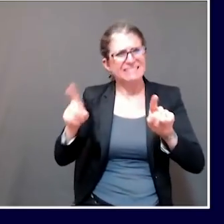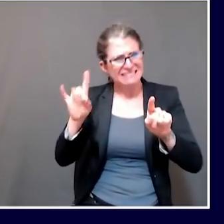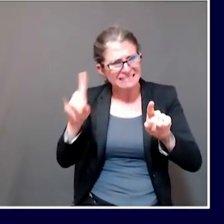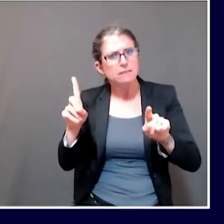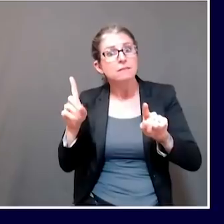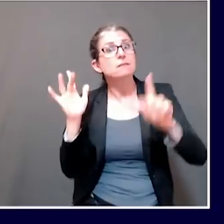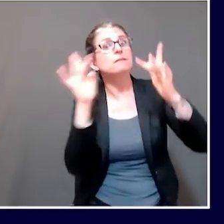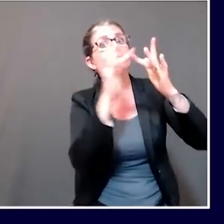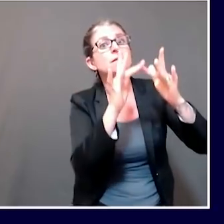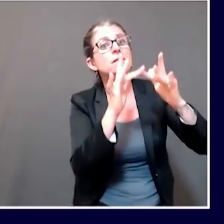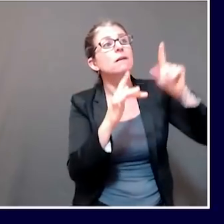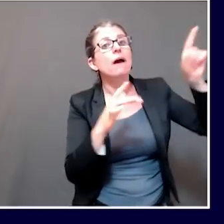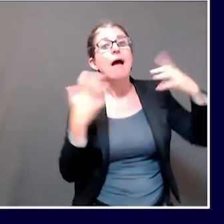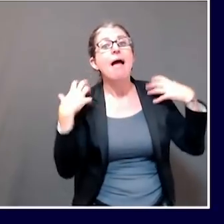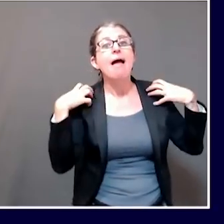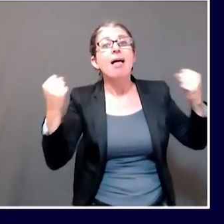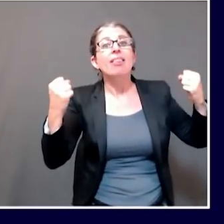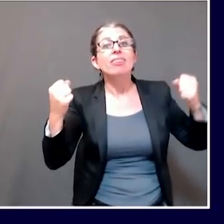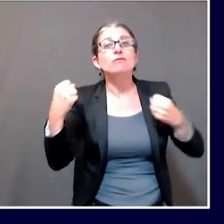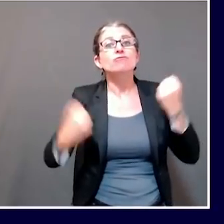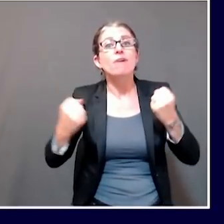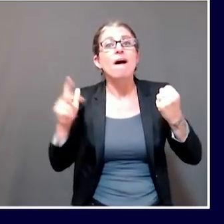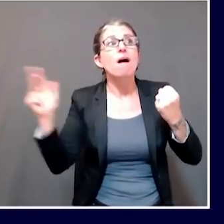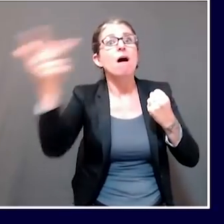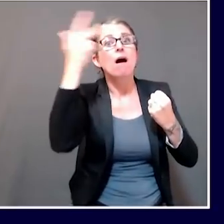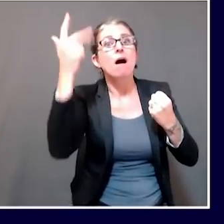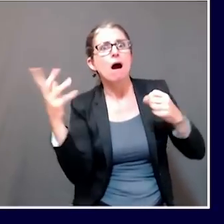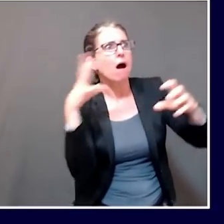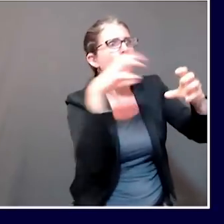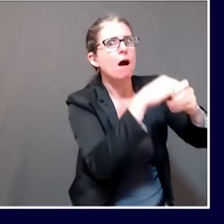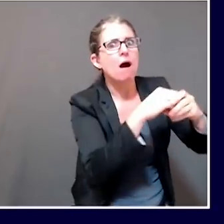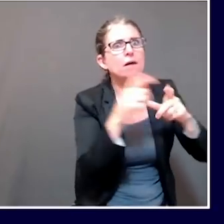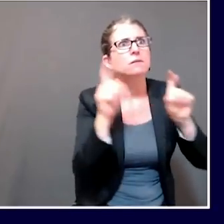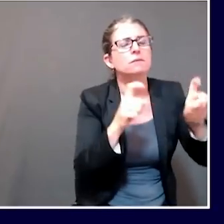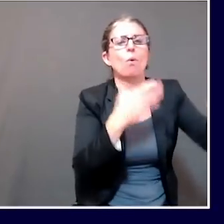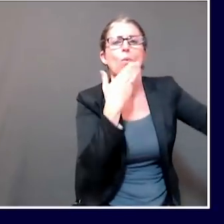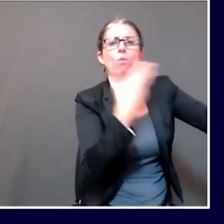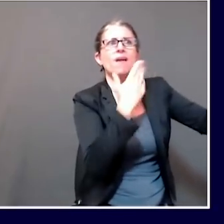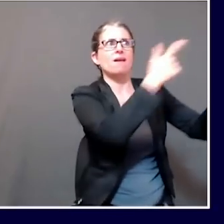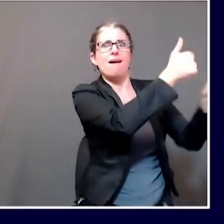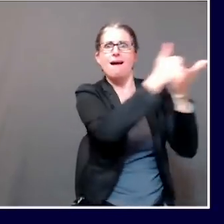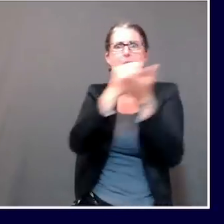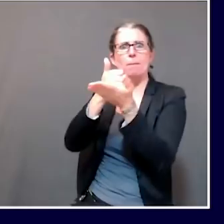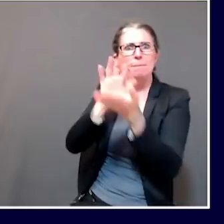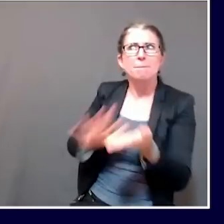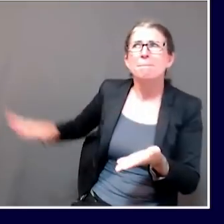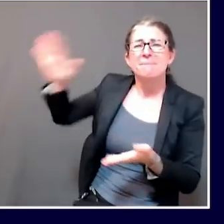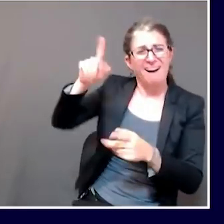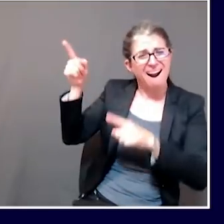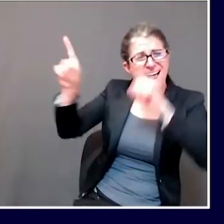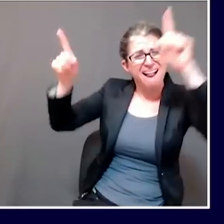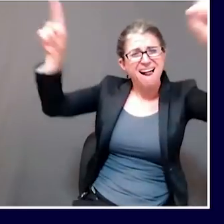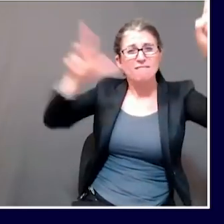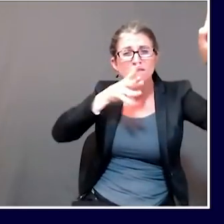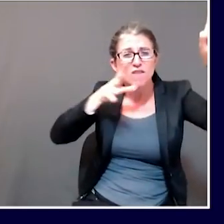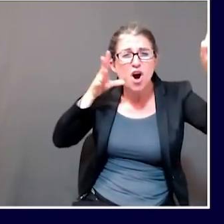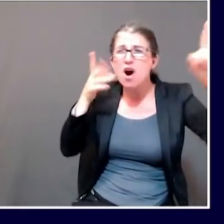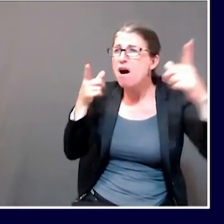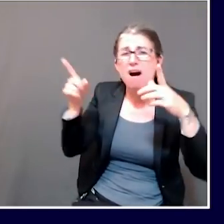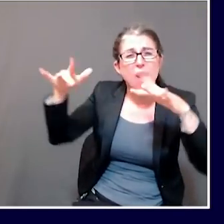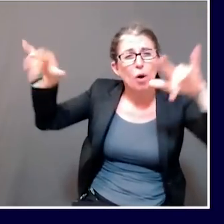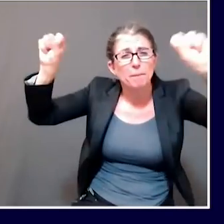these situations is because of the partnership among the growers, Maine Mobile Health, and Maine